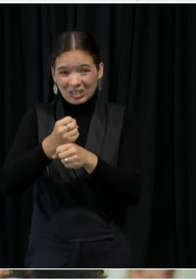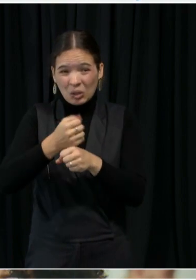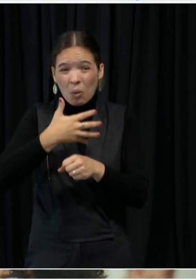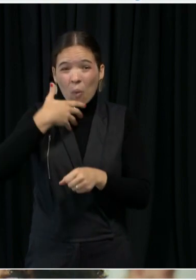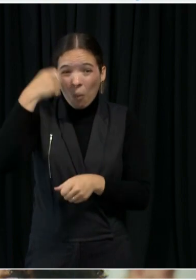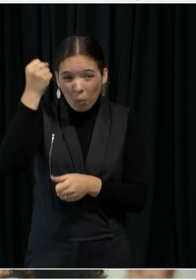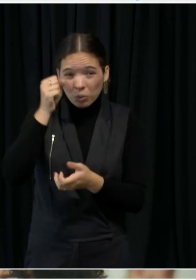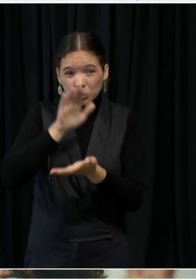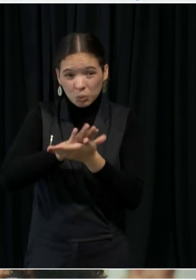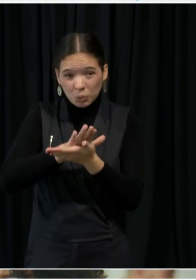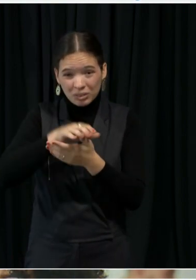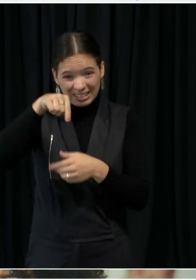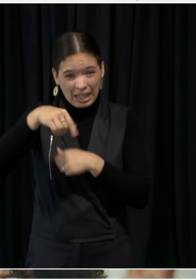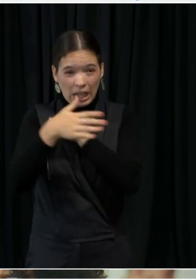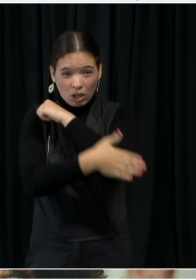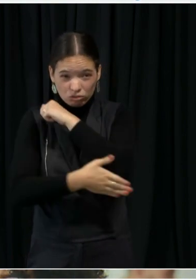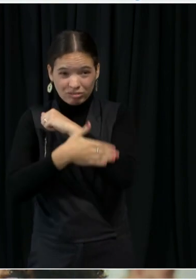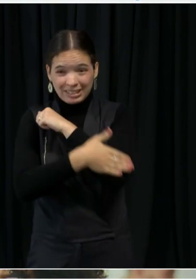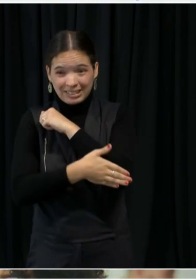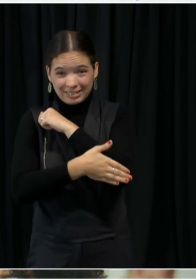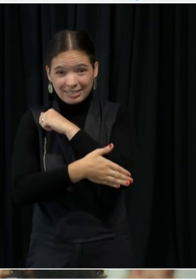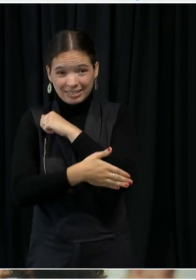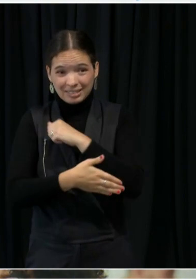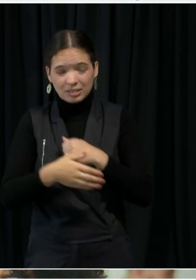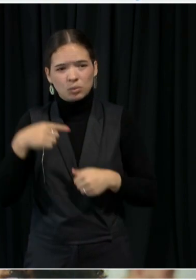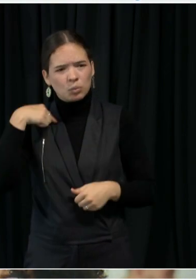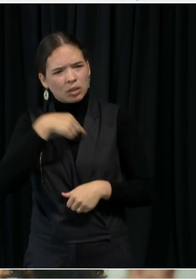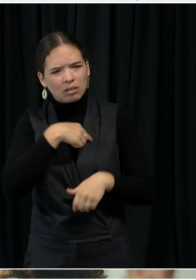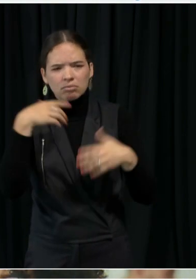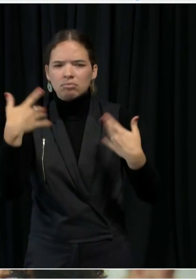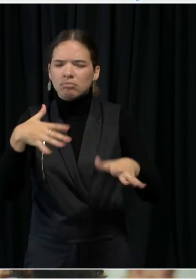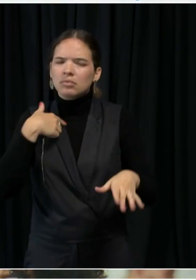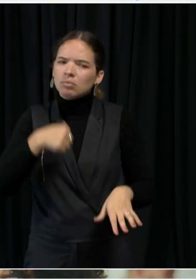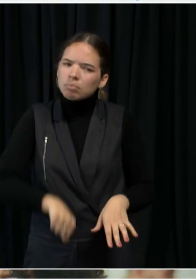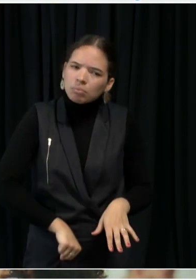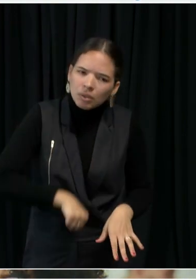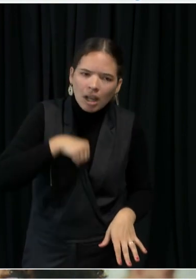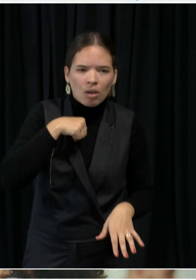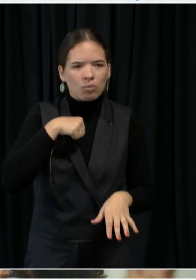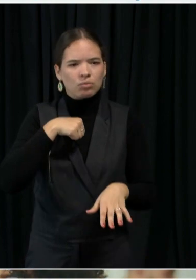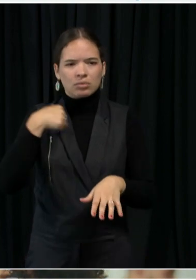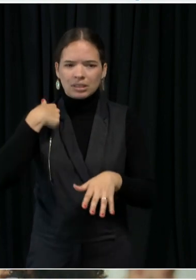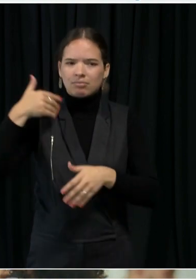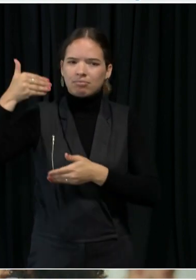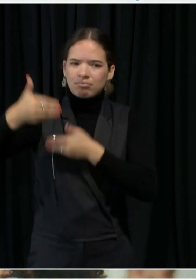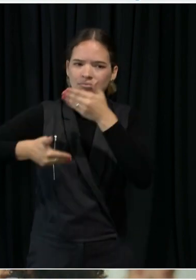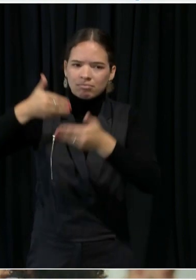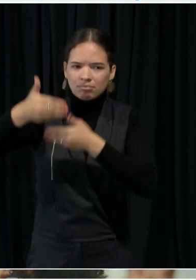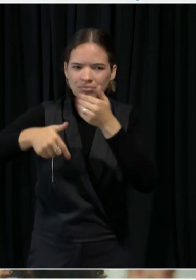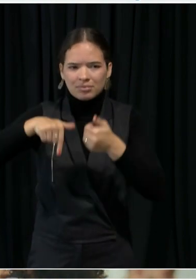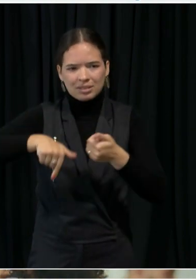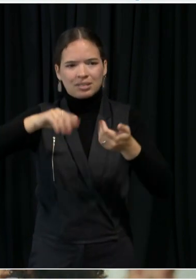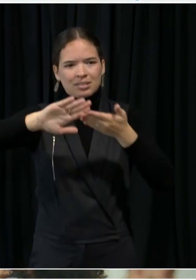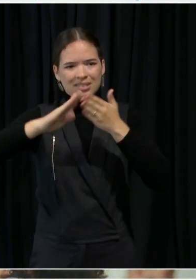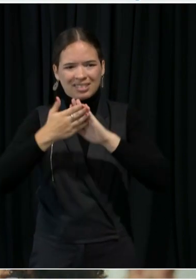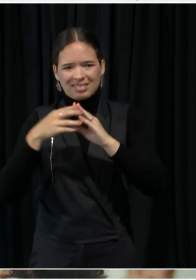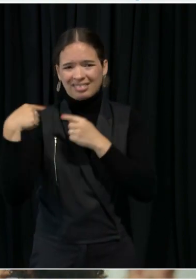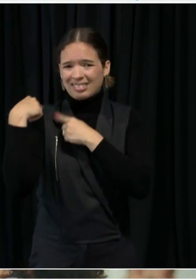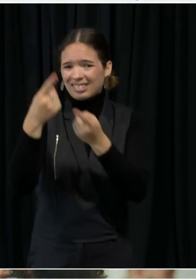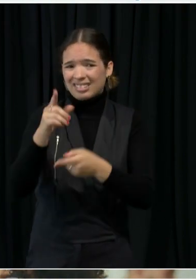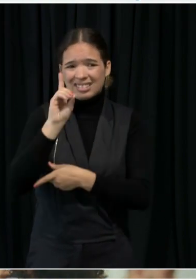And we are proud of that heritage in this city. We've been in Washington, D.C. that whole